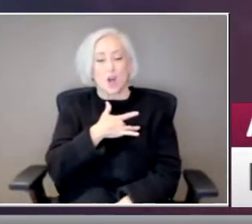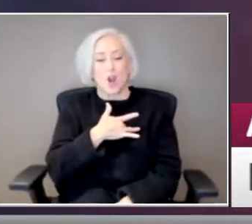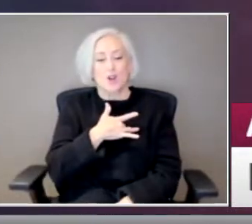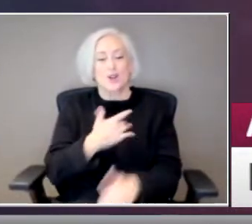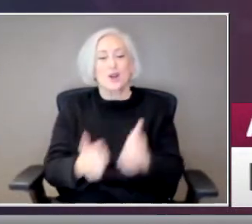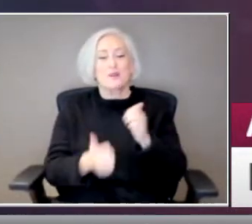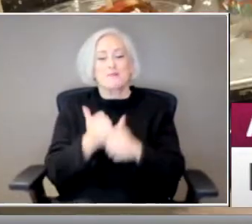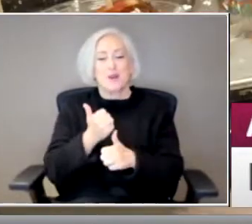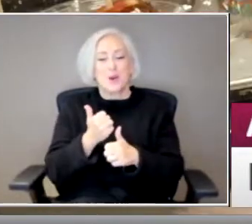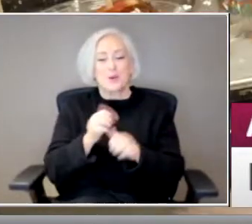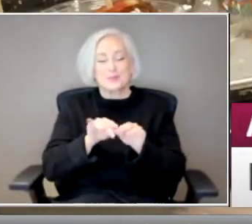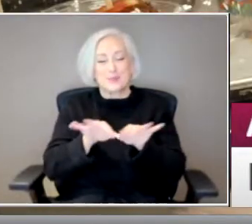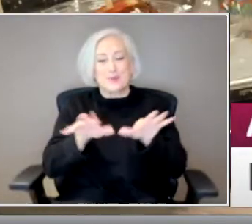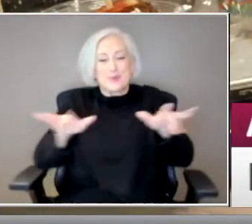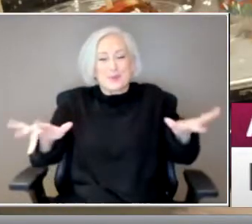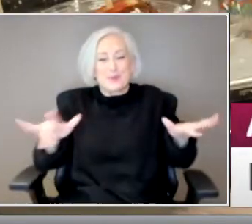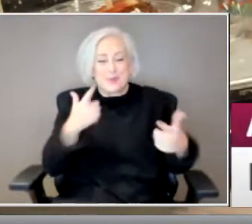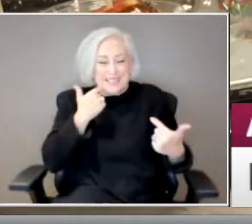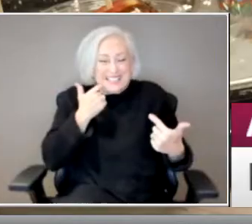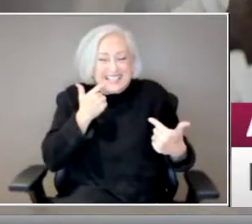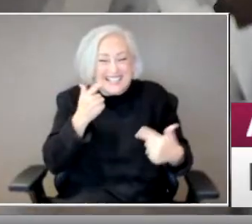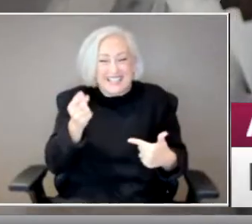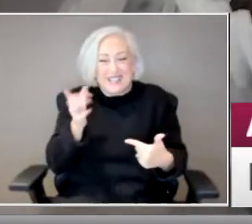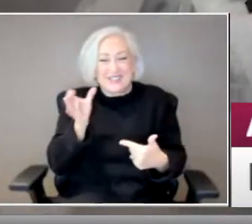you will ever hear.